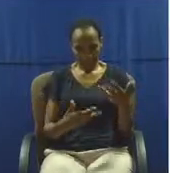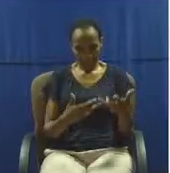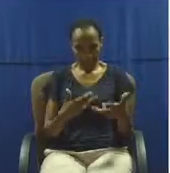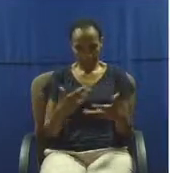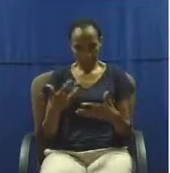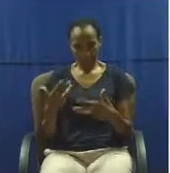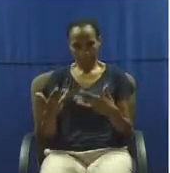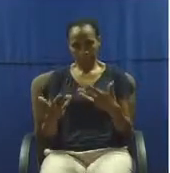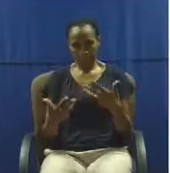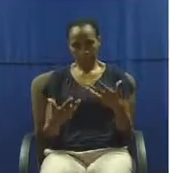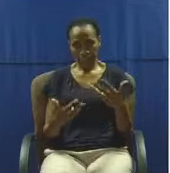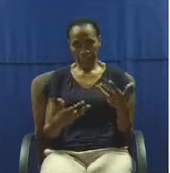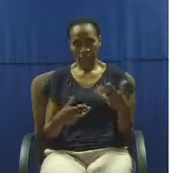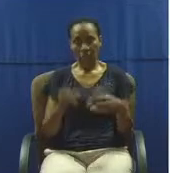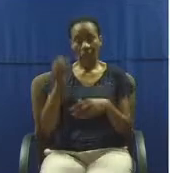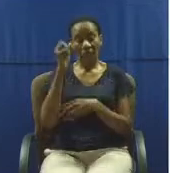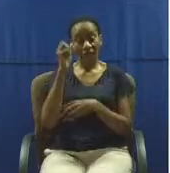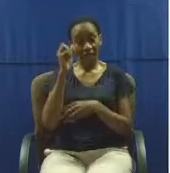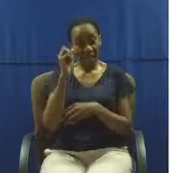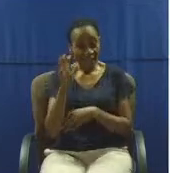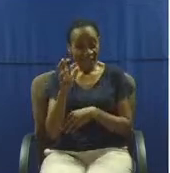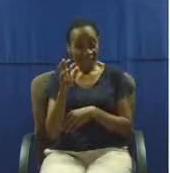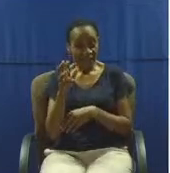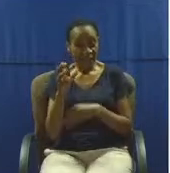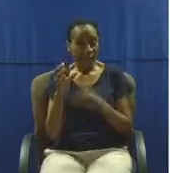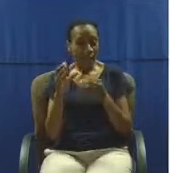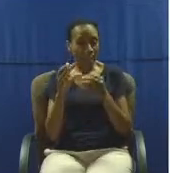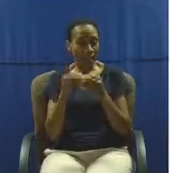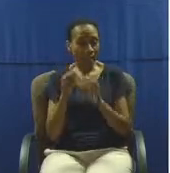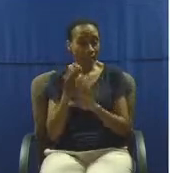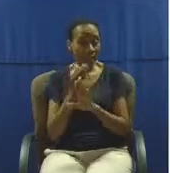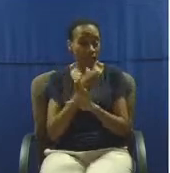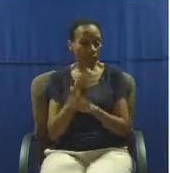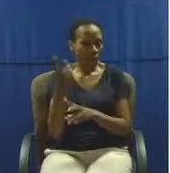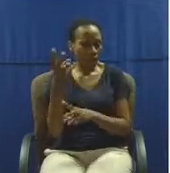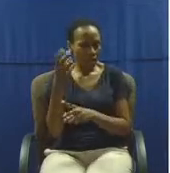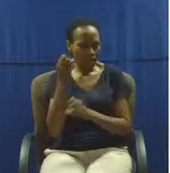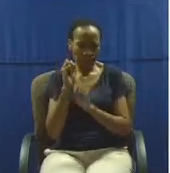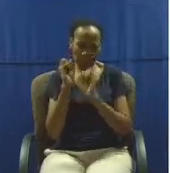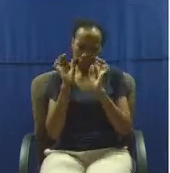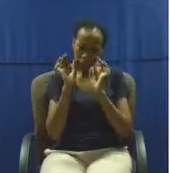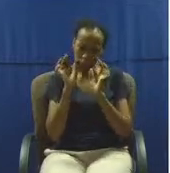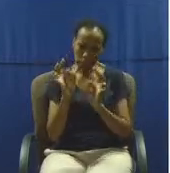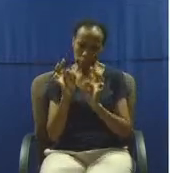if Honourable Member had listened very carefully to what I